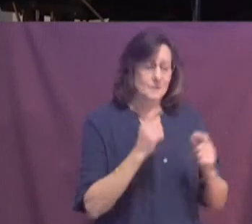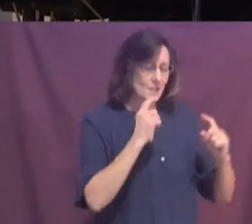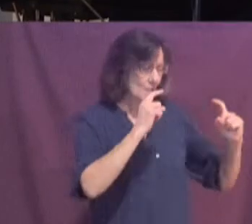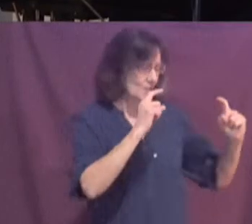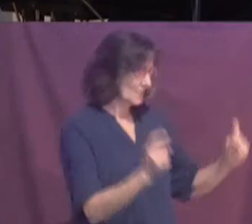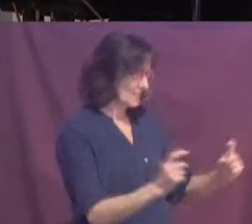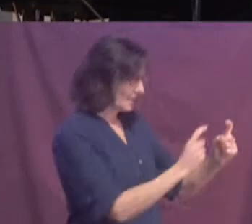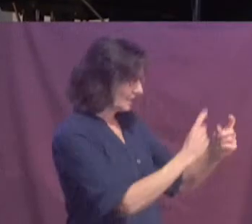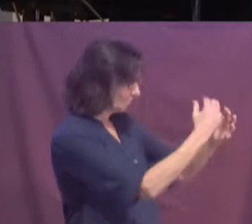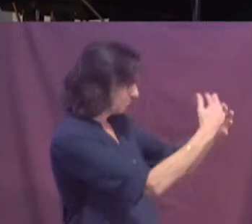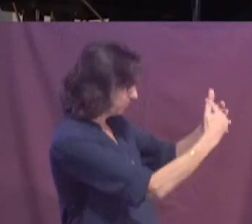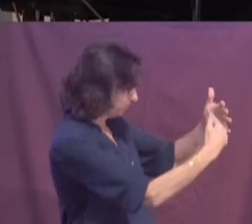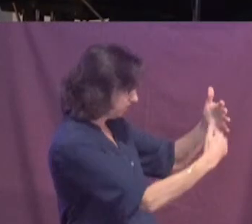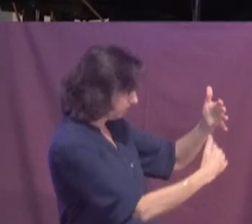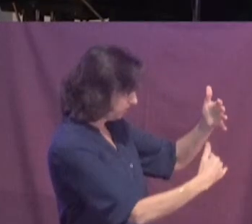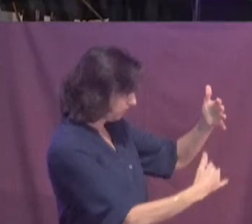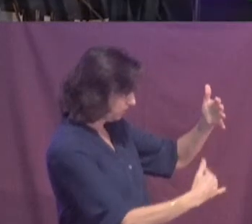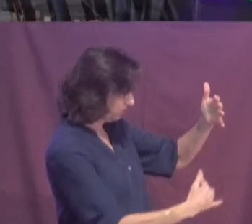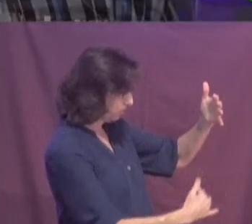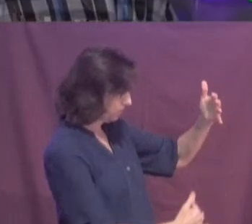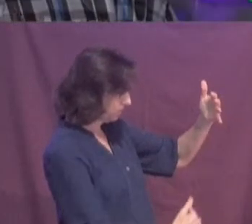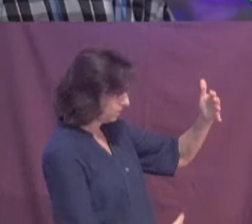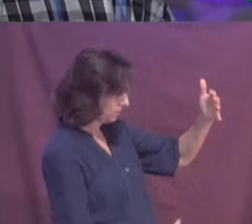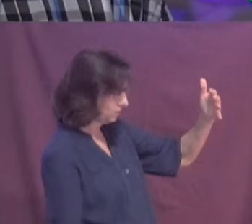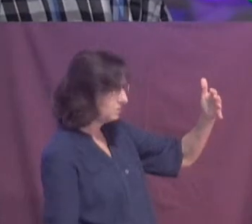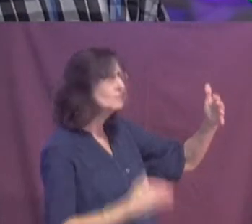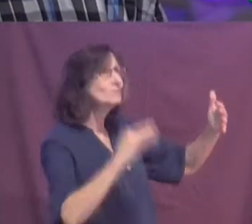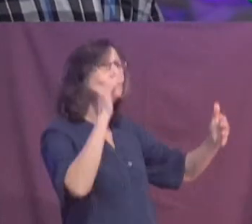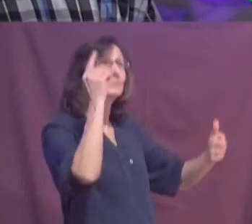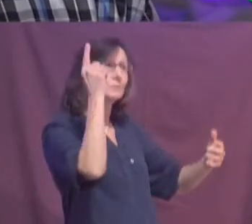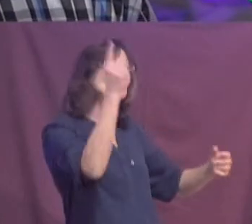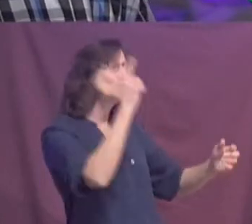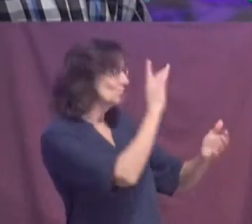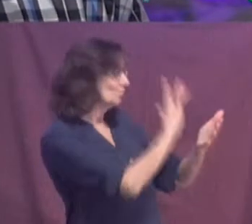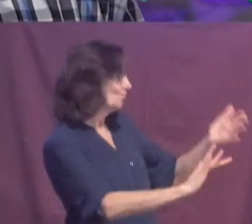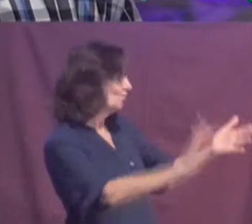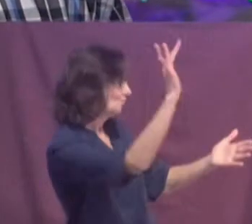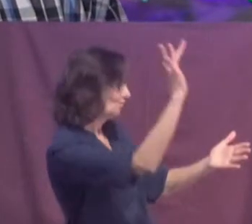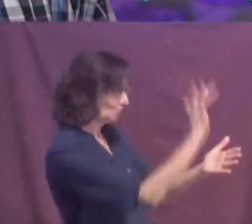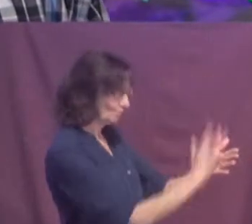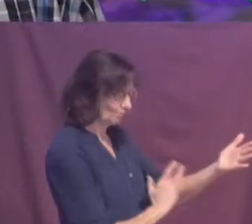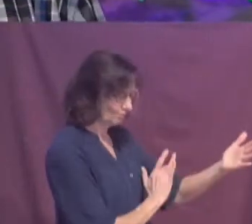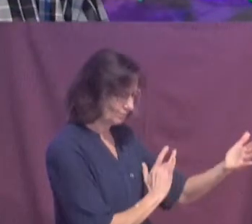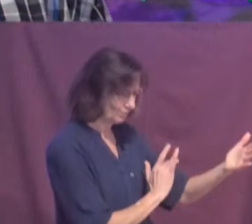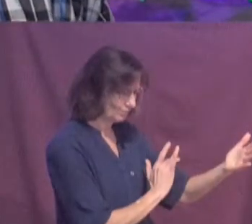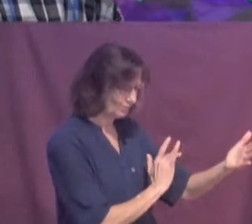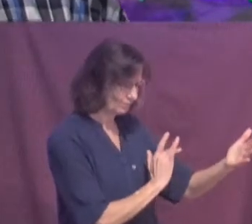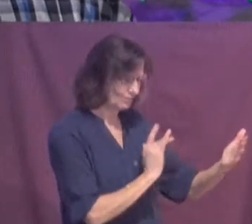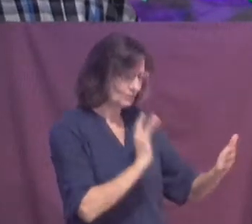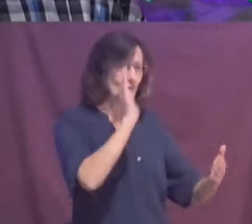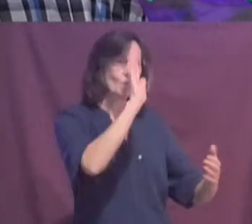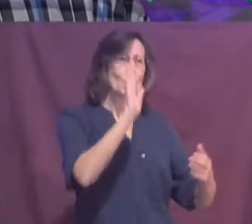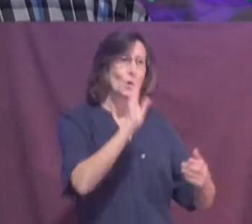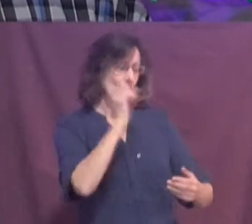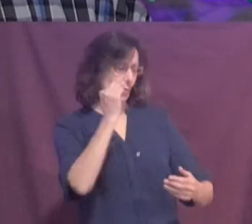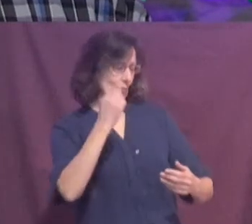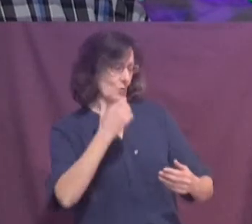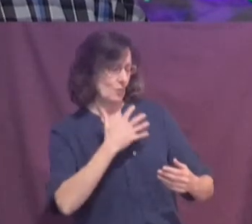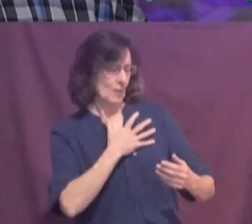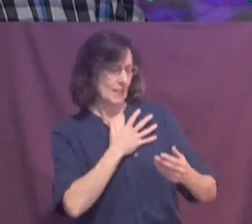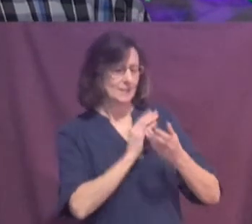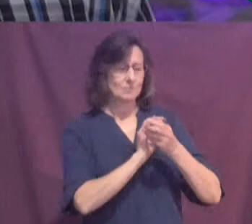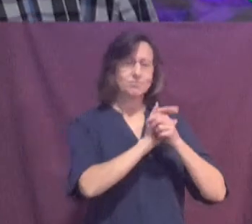Sin runs deep, your grace is more, where grace is